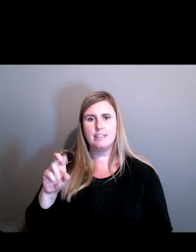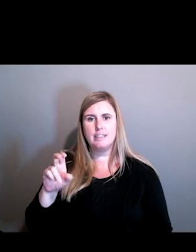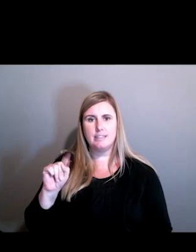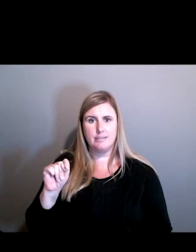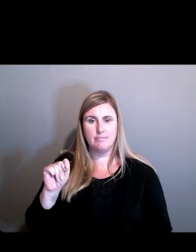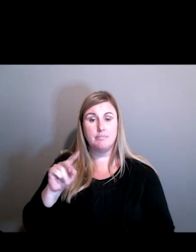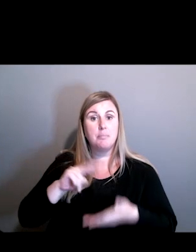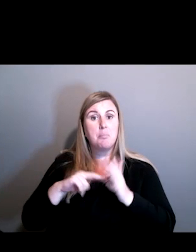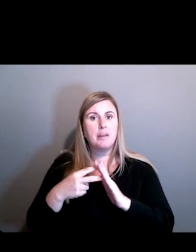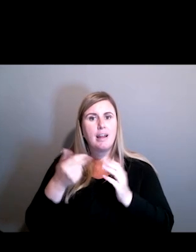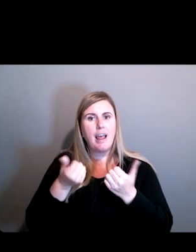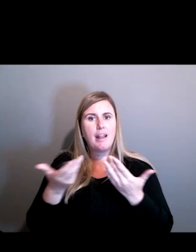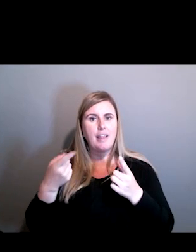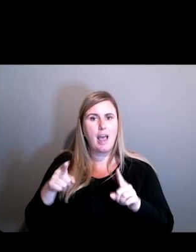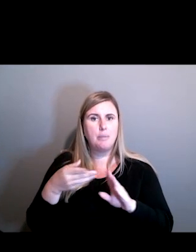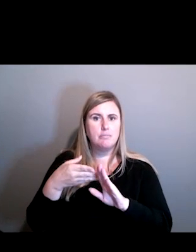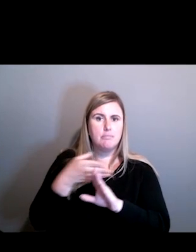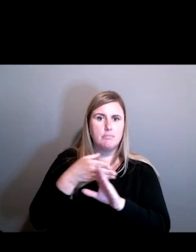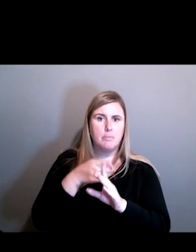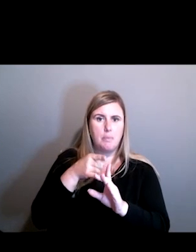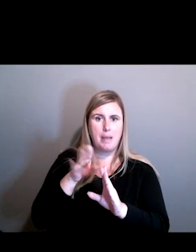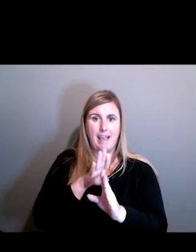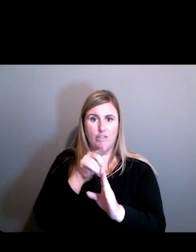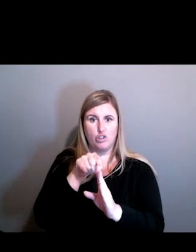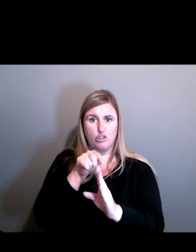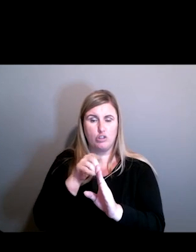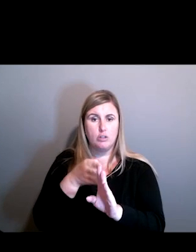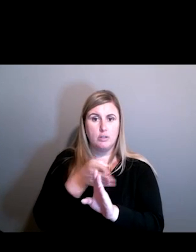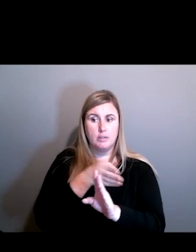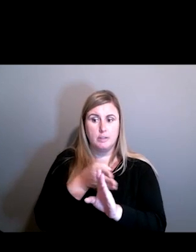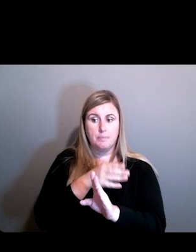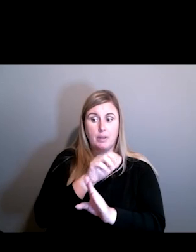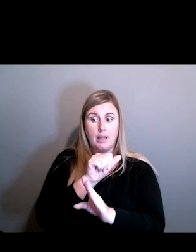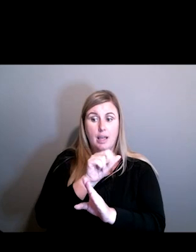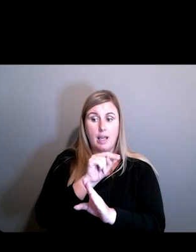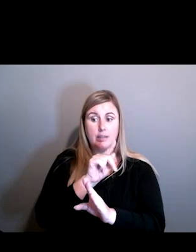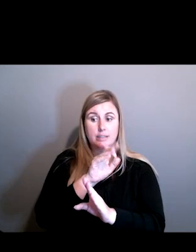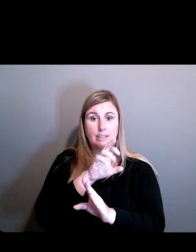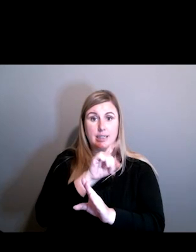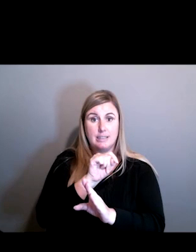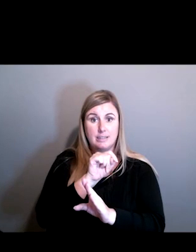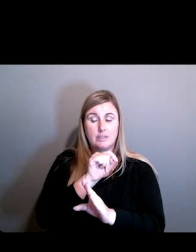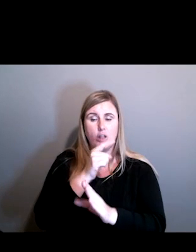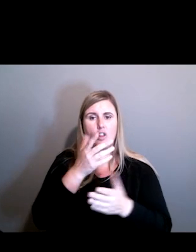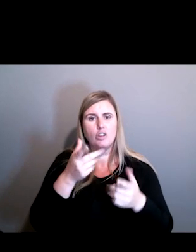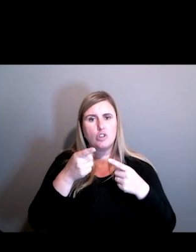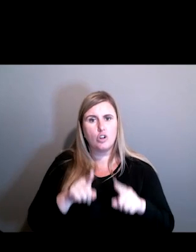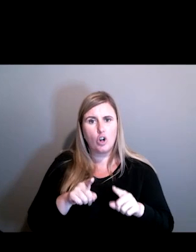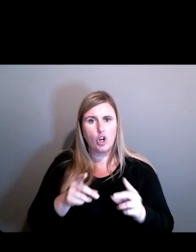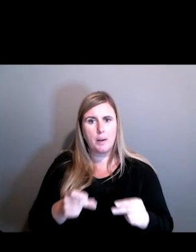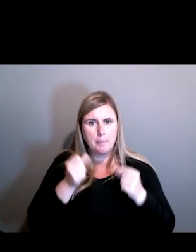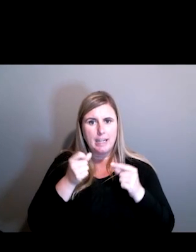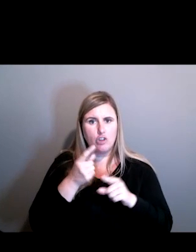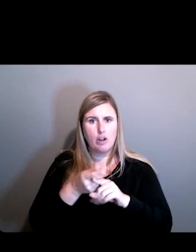happens before a behavior. The most important antecedents that we can talk about are those that occur immediately before